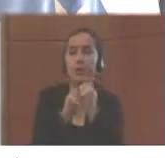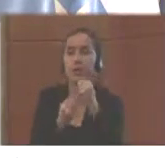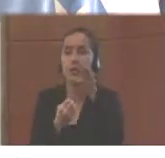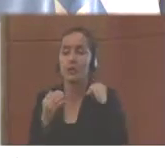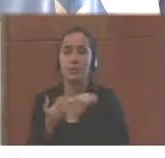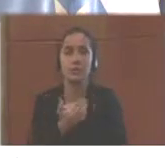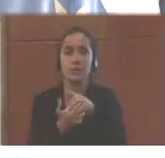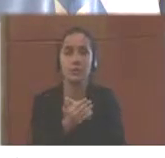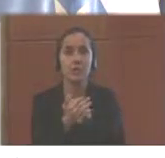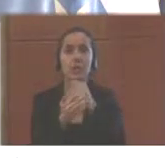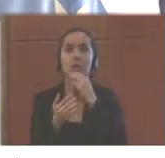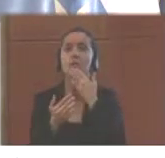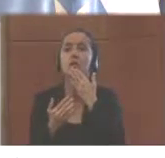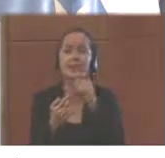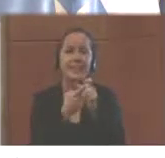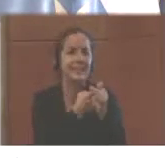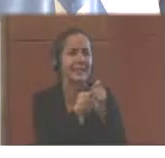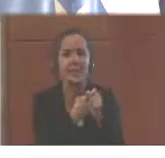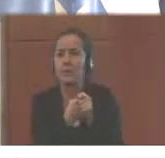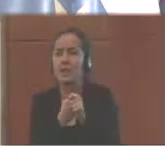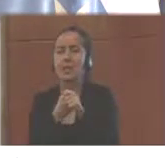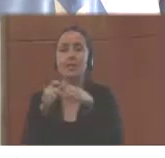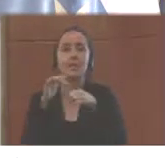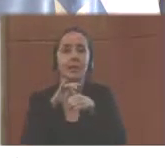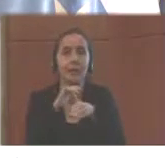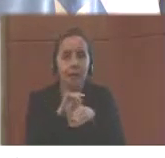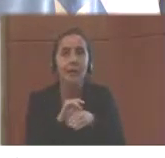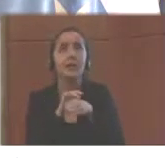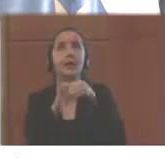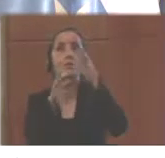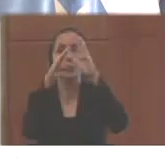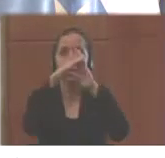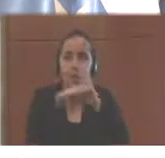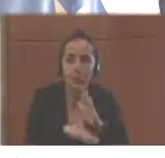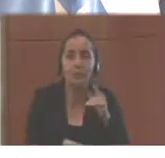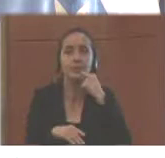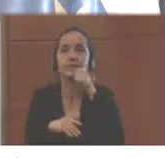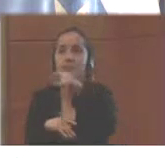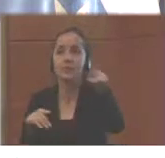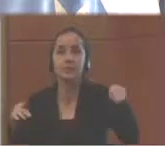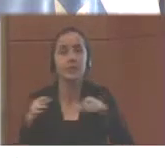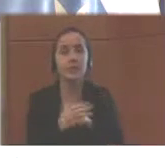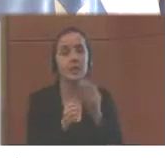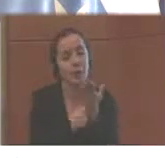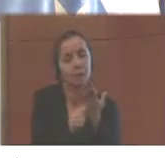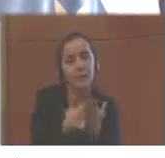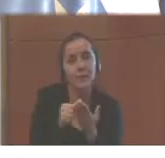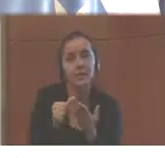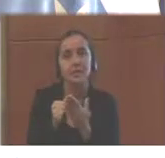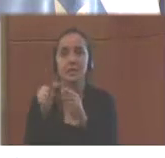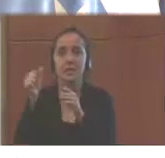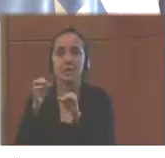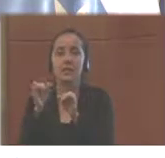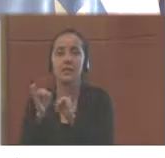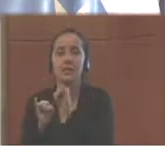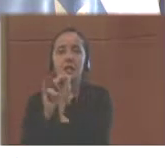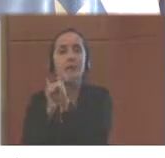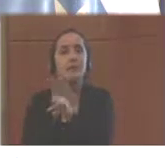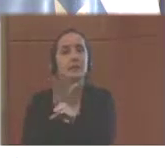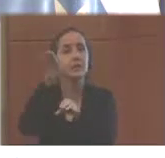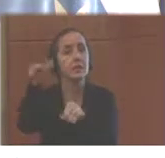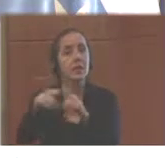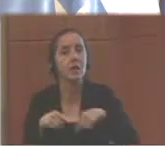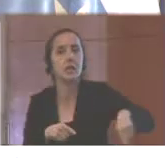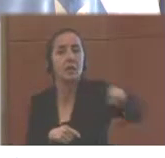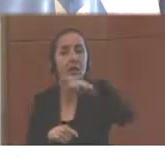out by the competent authorities to tend to emergencies and risk management, together with the organizations of the ministries of foreign affairs